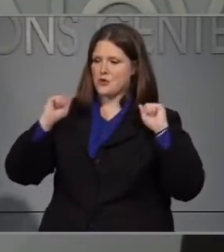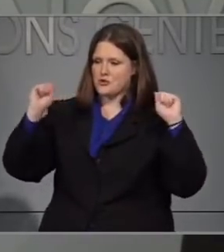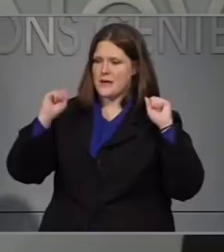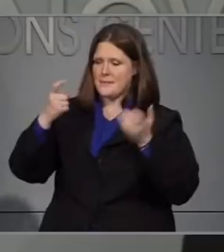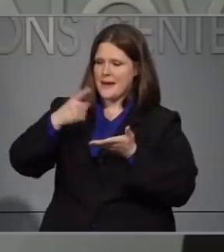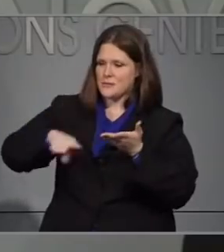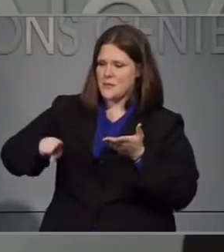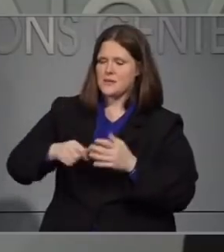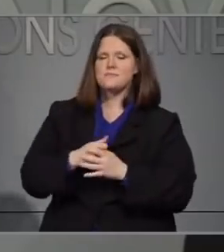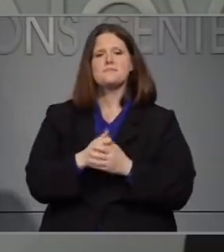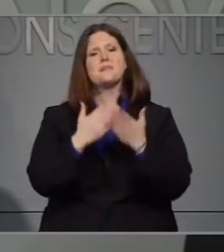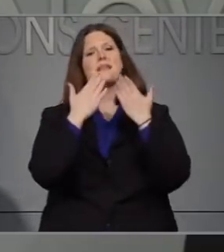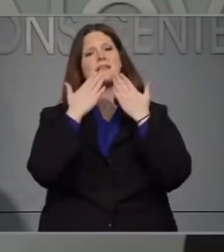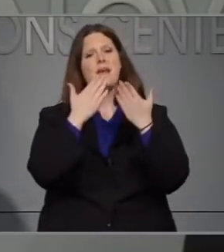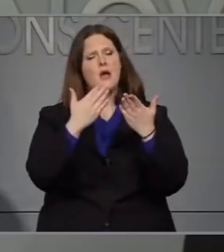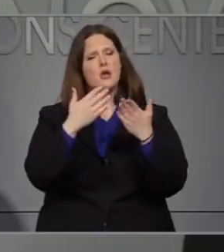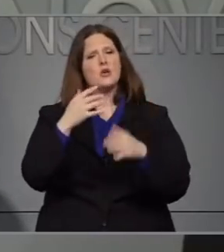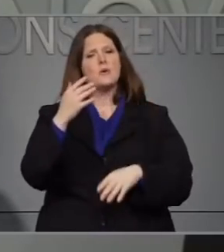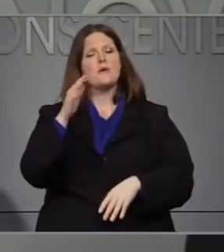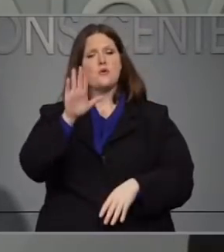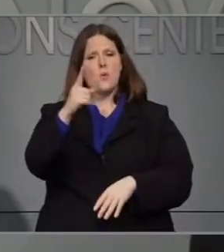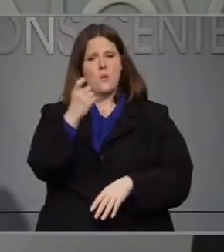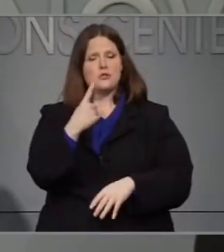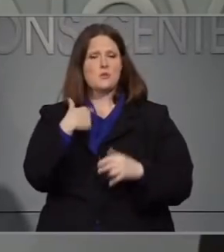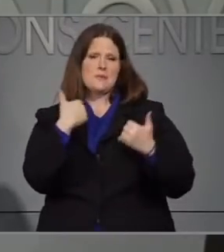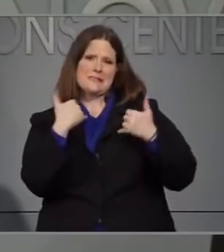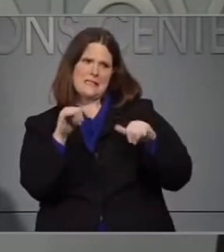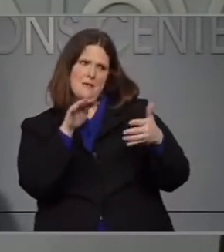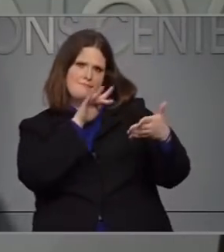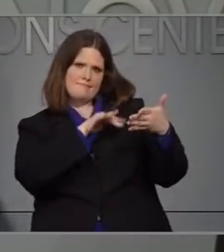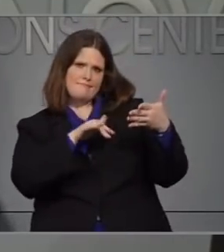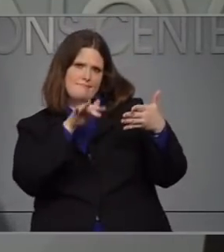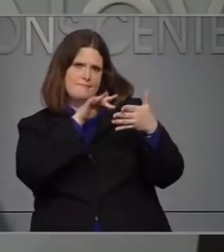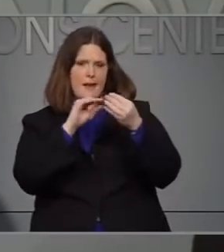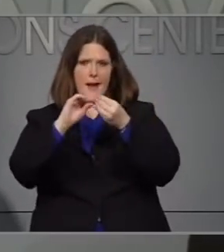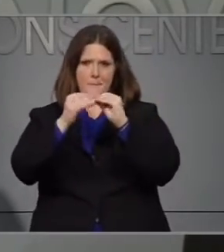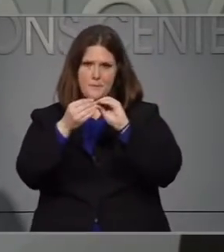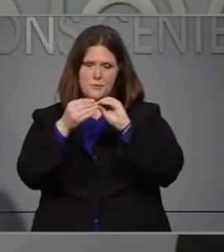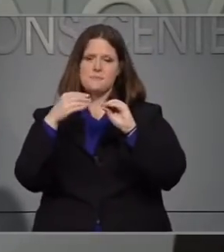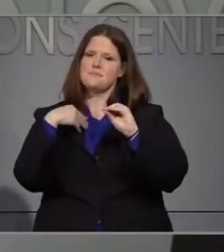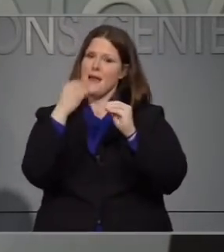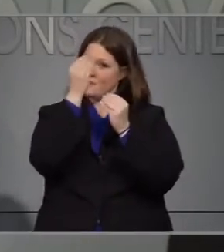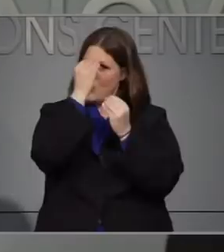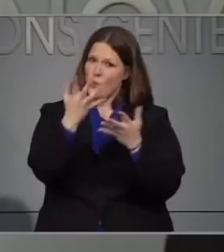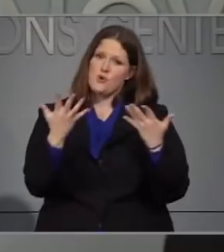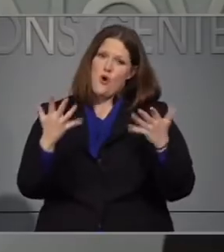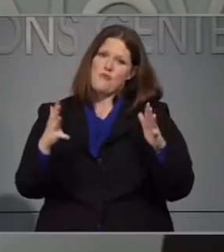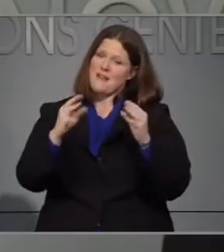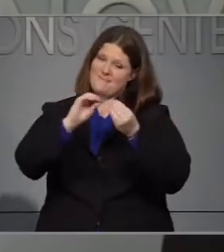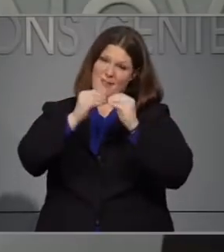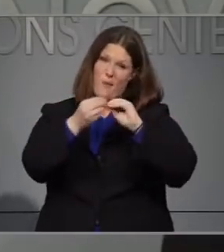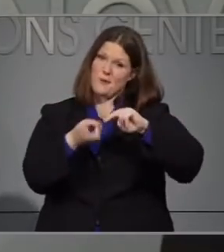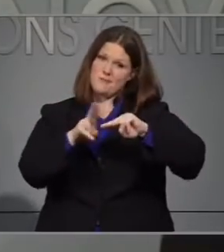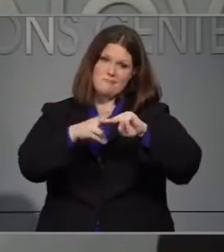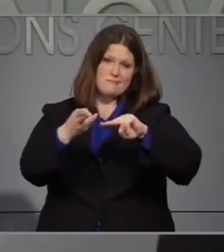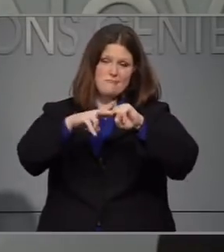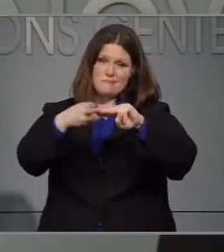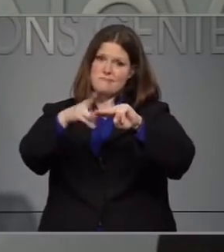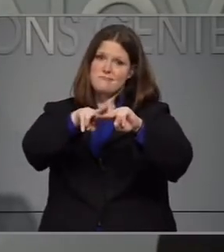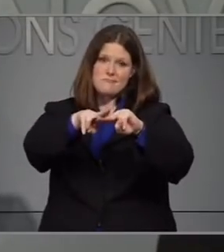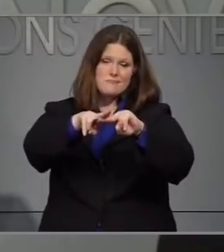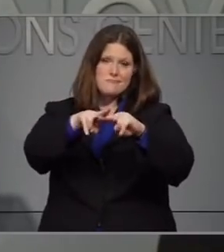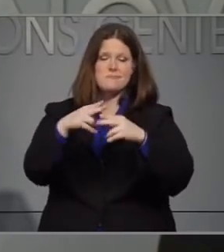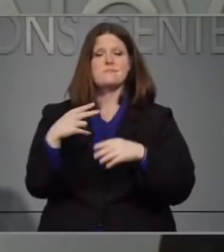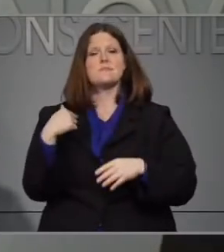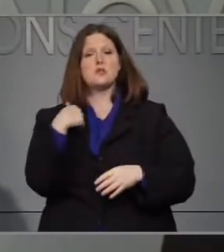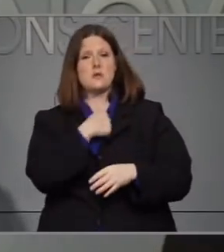Julie, thanks for the question. I think we are still obviously looking at our trends. I've been sharing that they're obviously not going in the right direction. We're trying to make